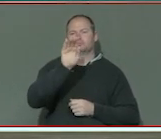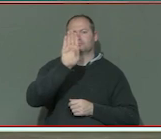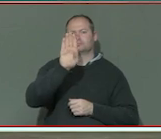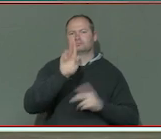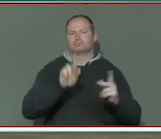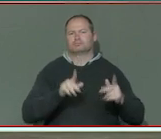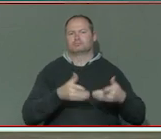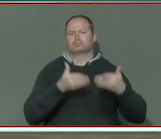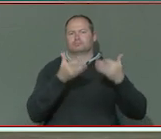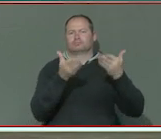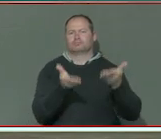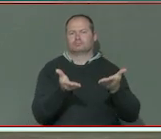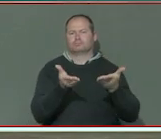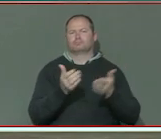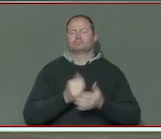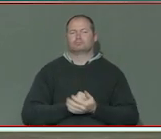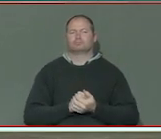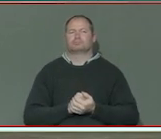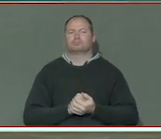2330.